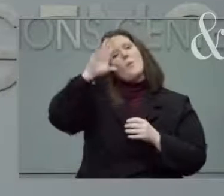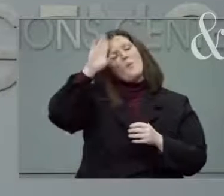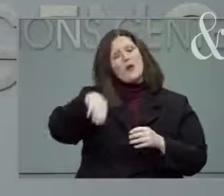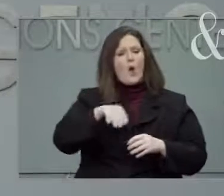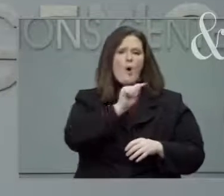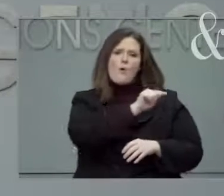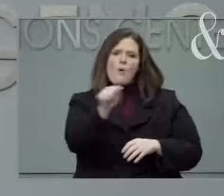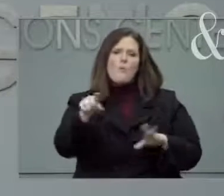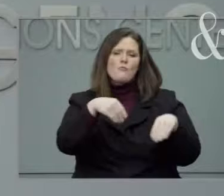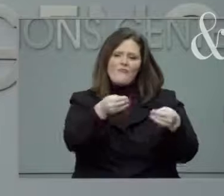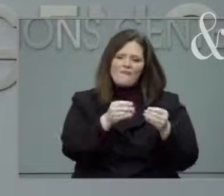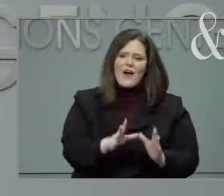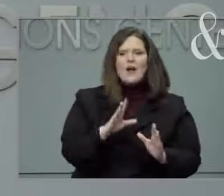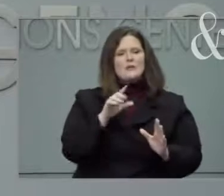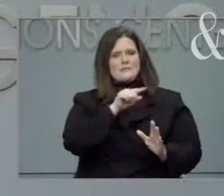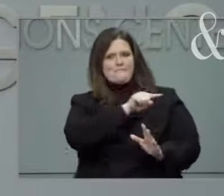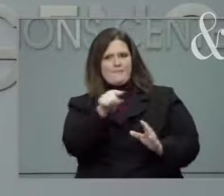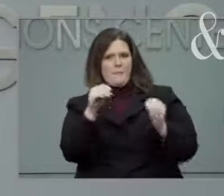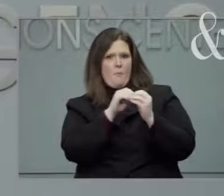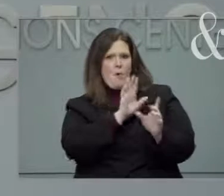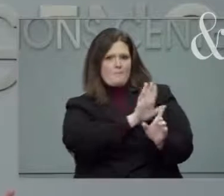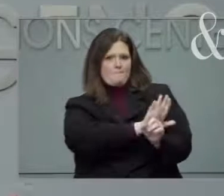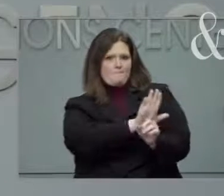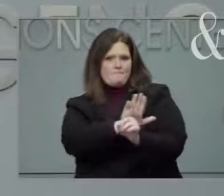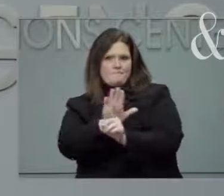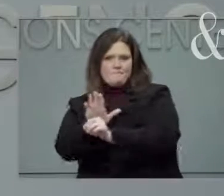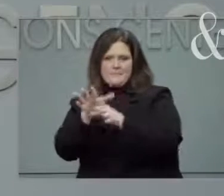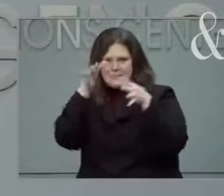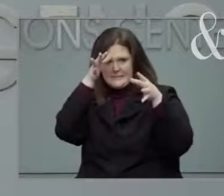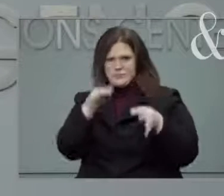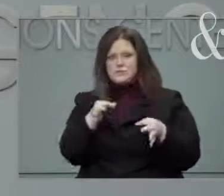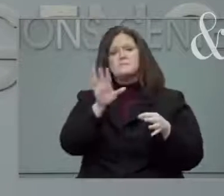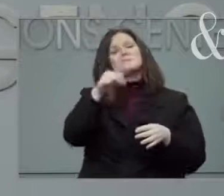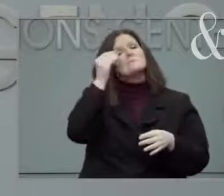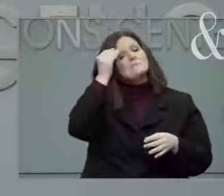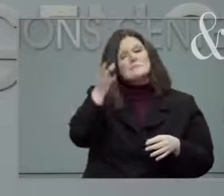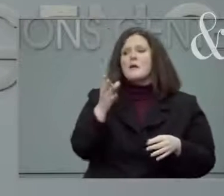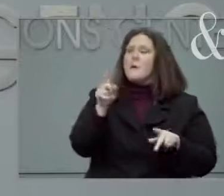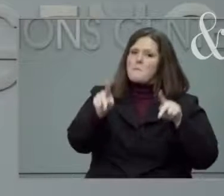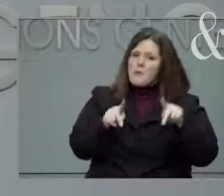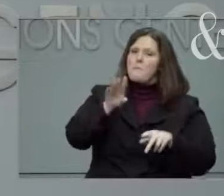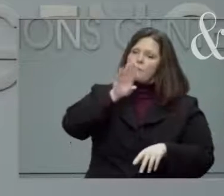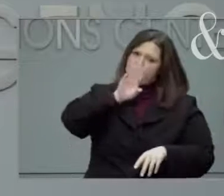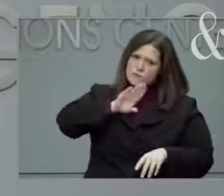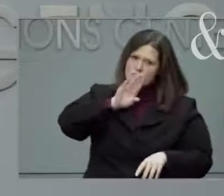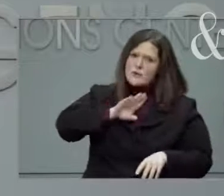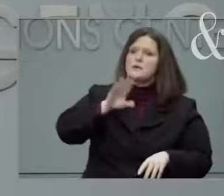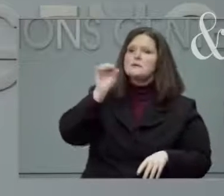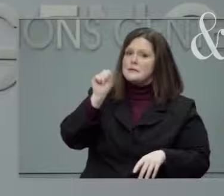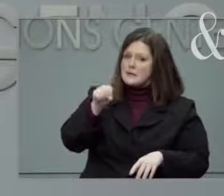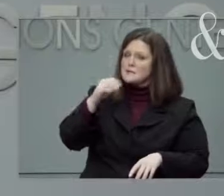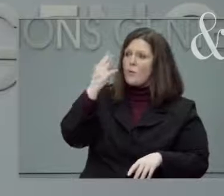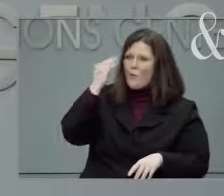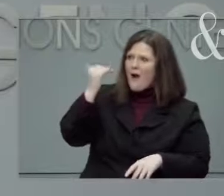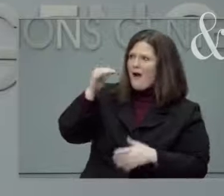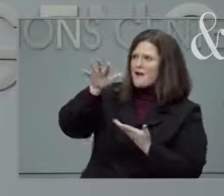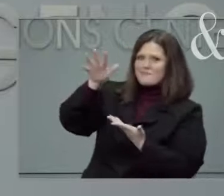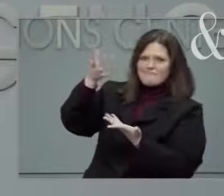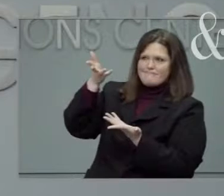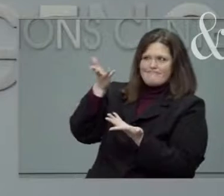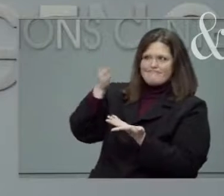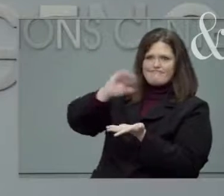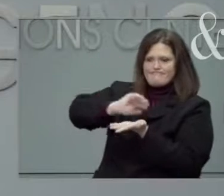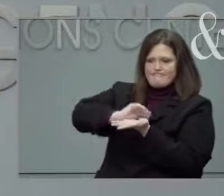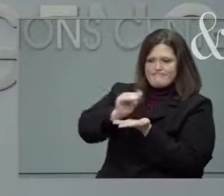be frustrating for folks, and again, it's often because there's just not enough supply, not enough appointments. But I know that we're getting